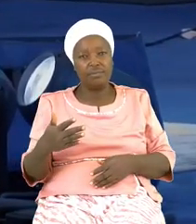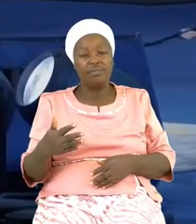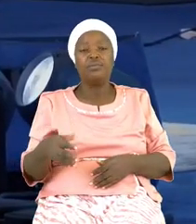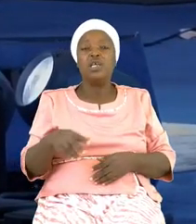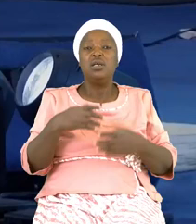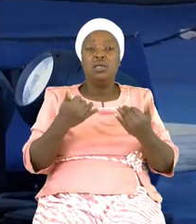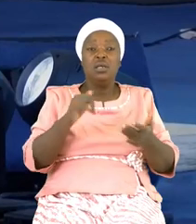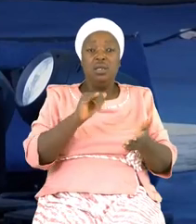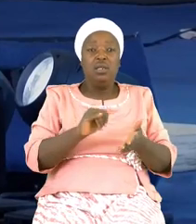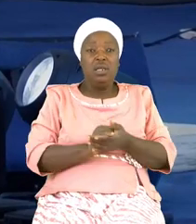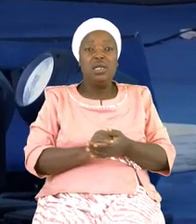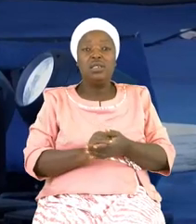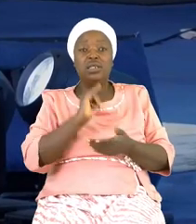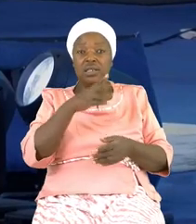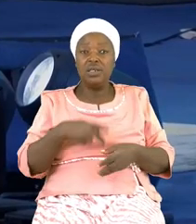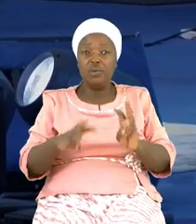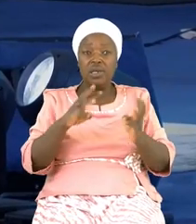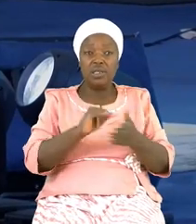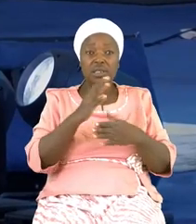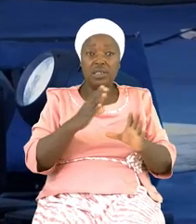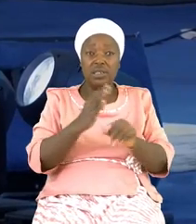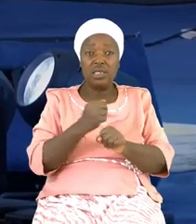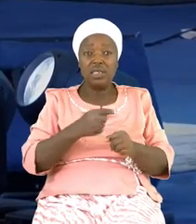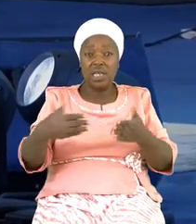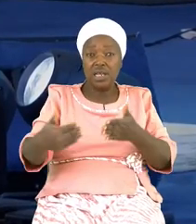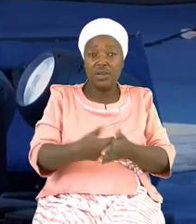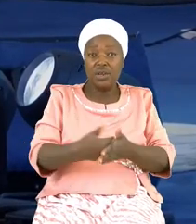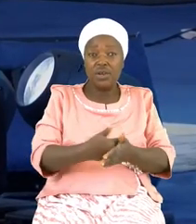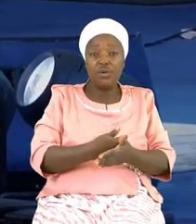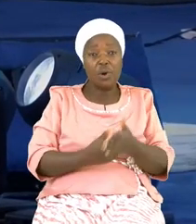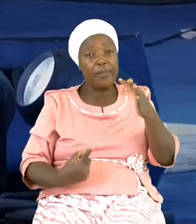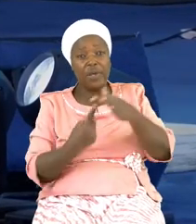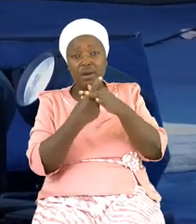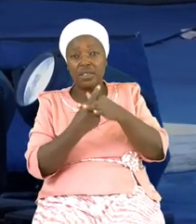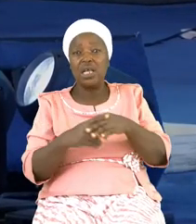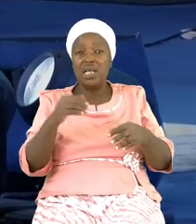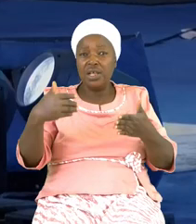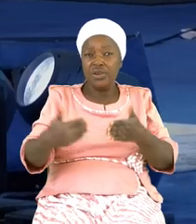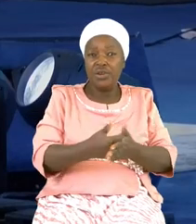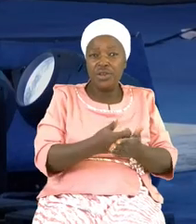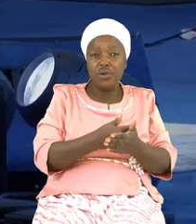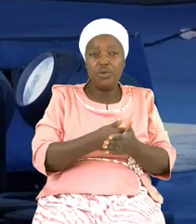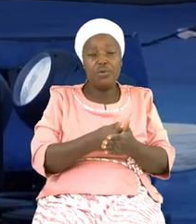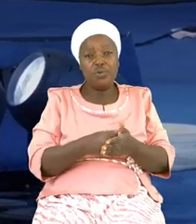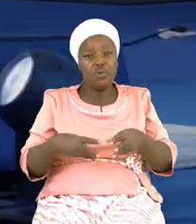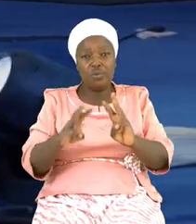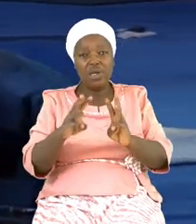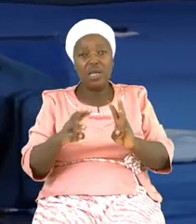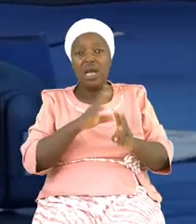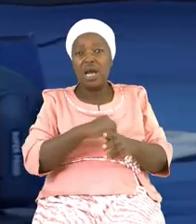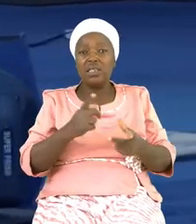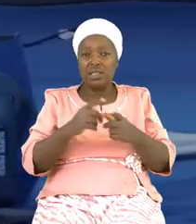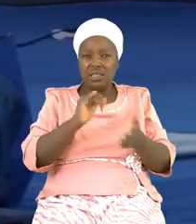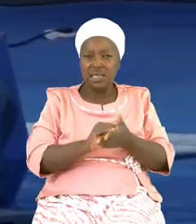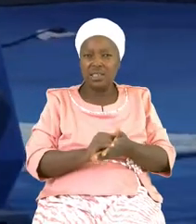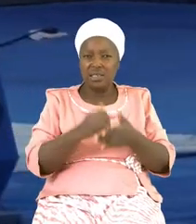a new value, a new appearance, a new approach, that now the things